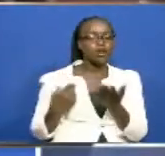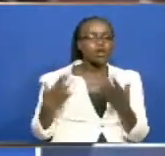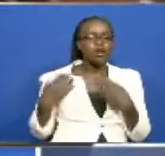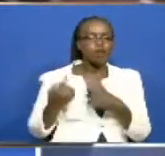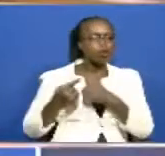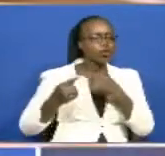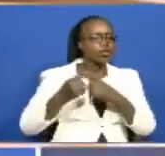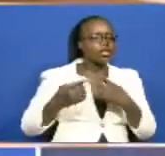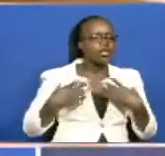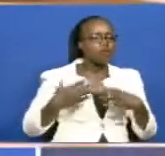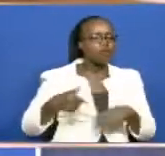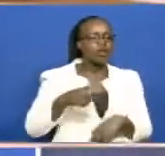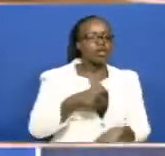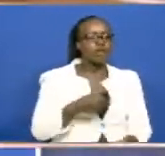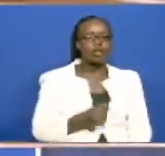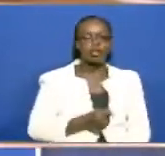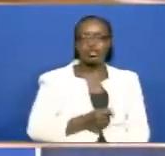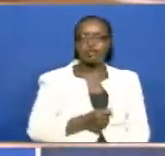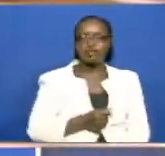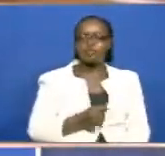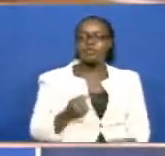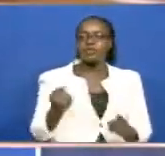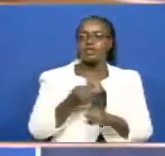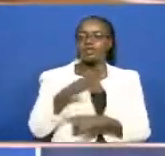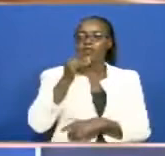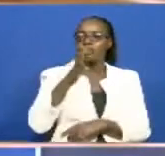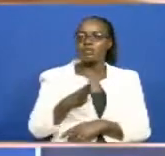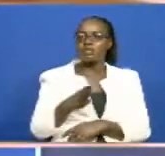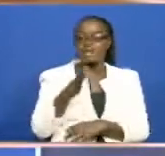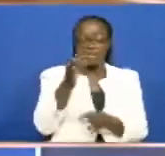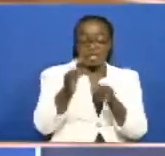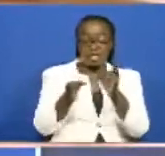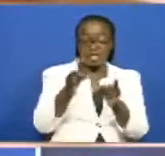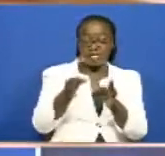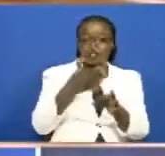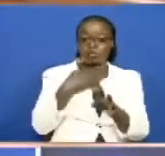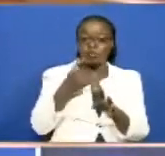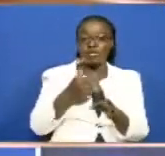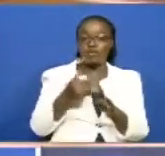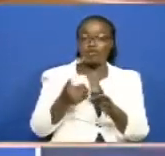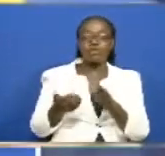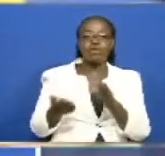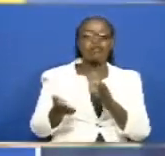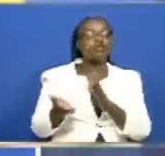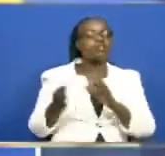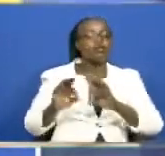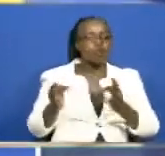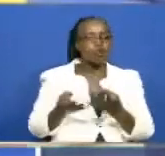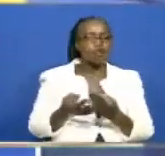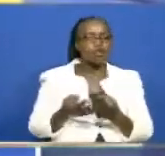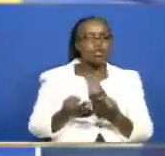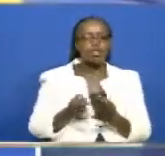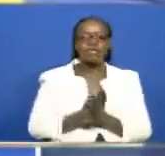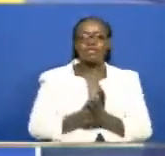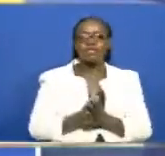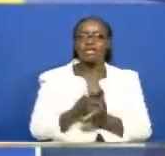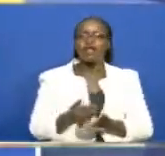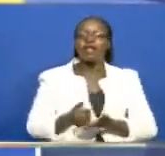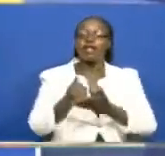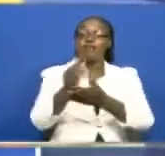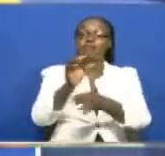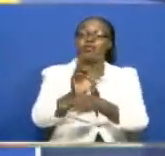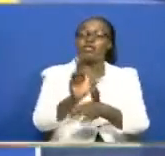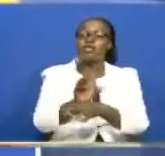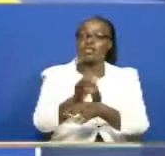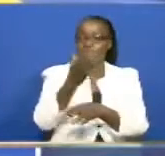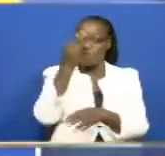watu wetu. Speaker after speaker called for justice for the bereaved families. And they should assist the church, because the